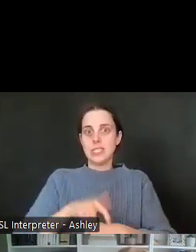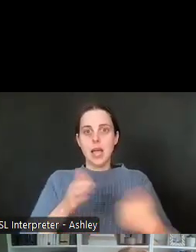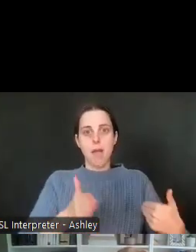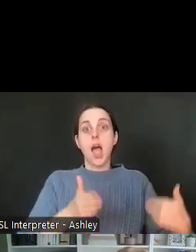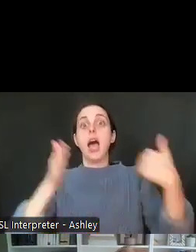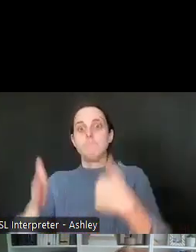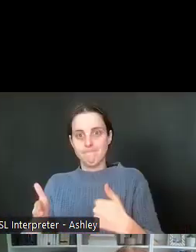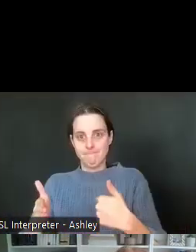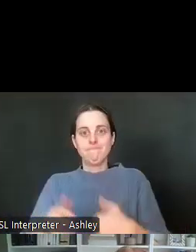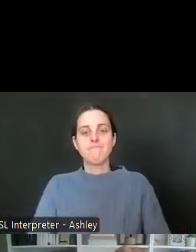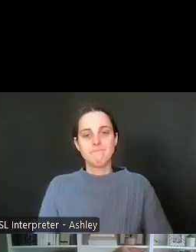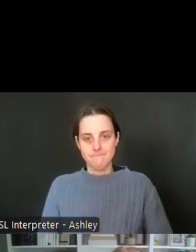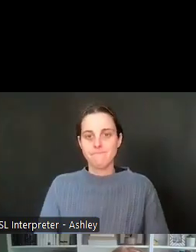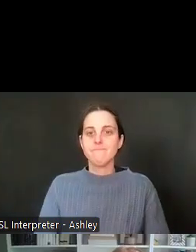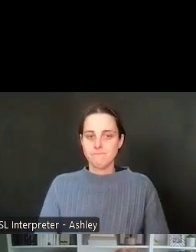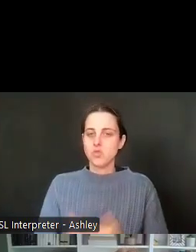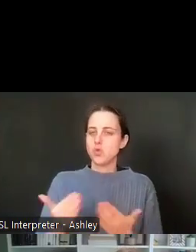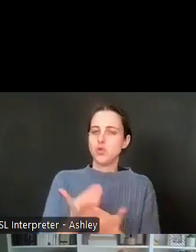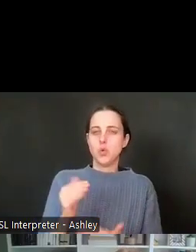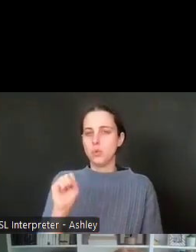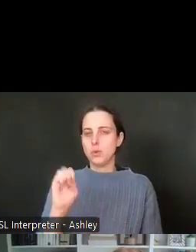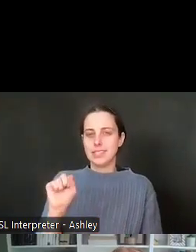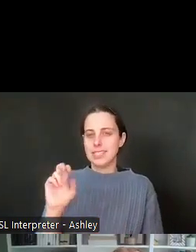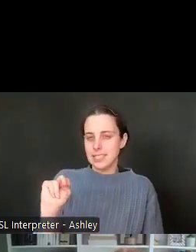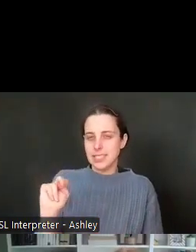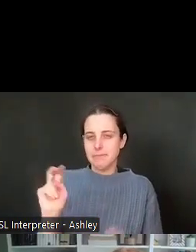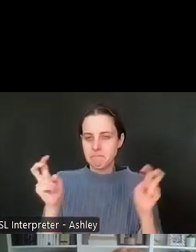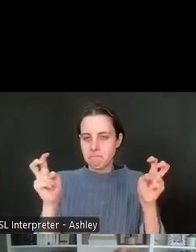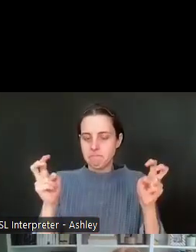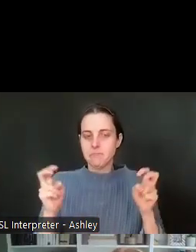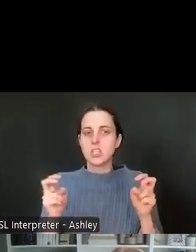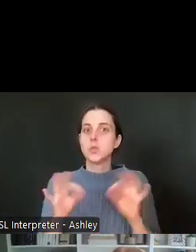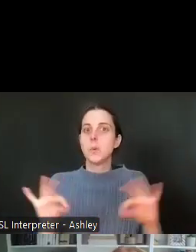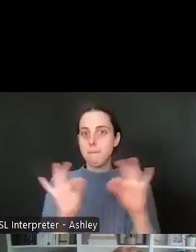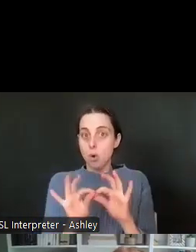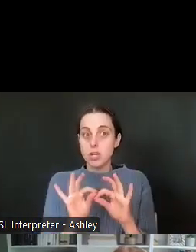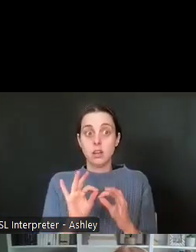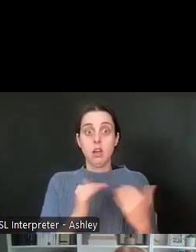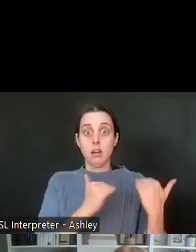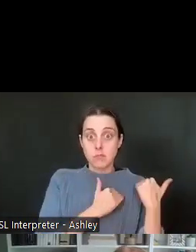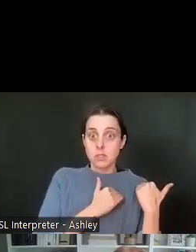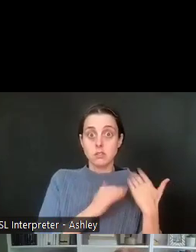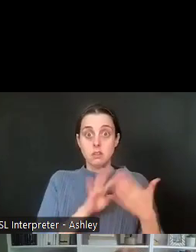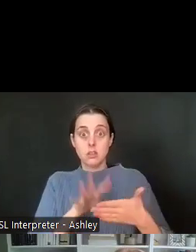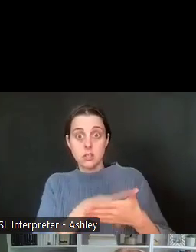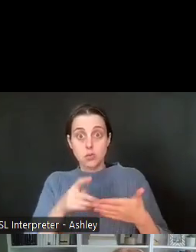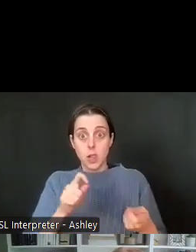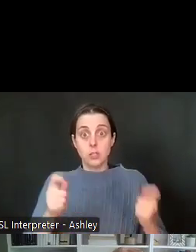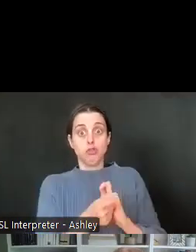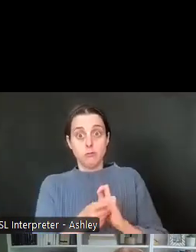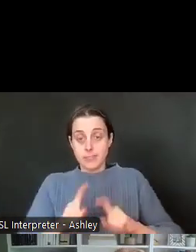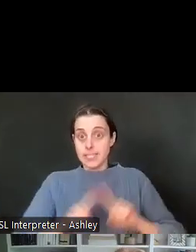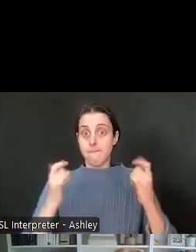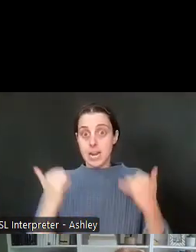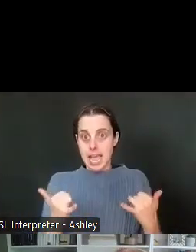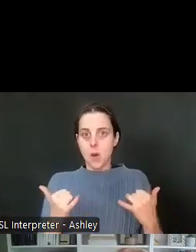season. And that's a marker to reevaluate, what do I want work-life harmony to look like